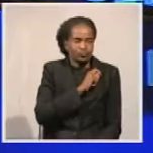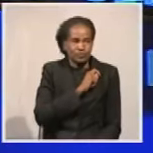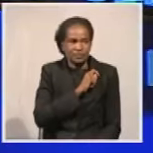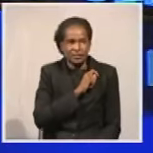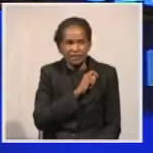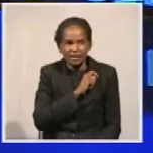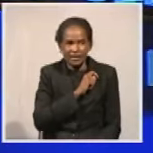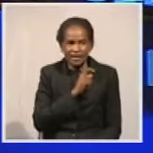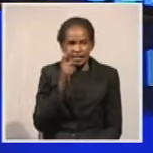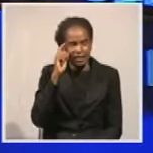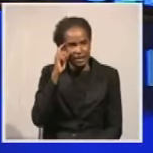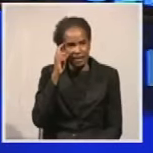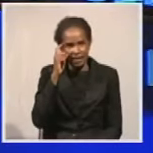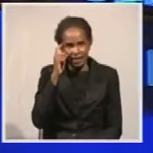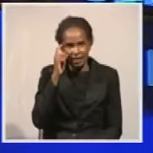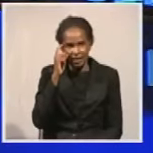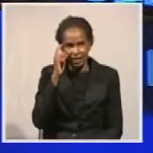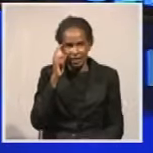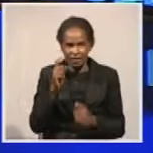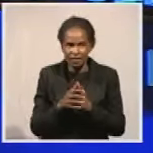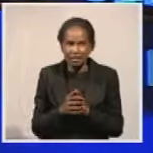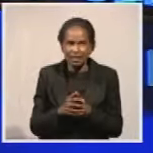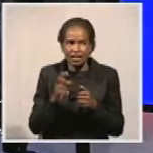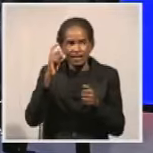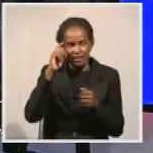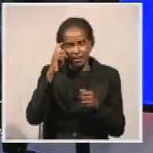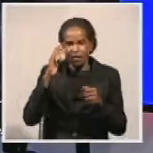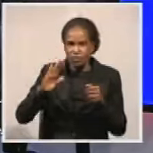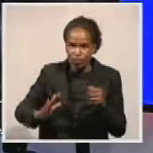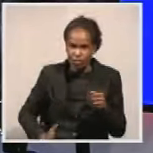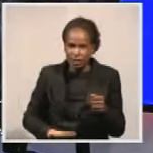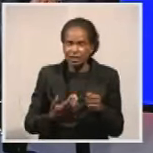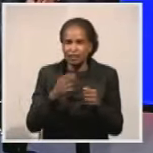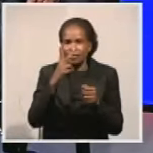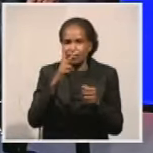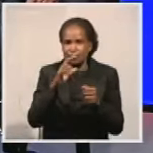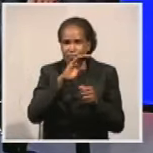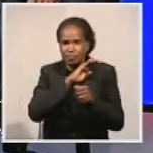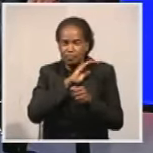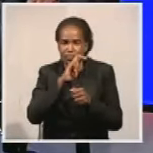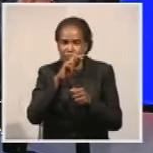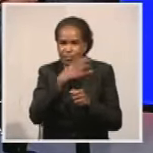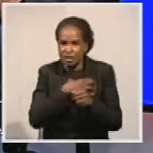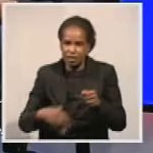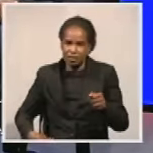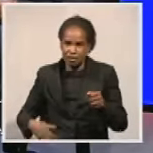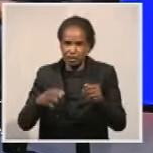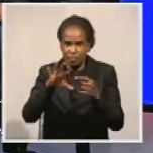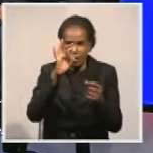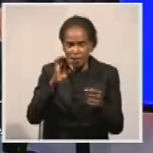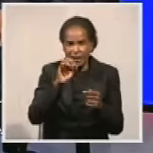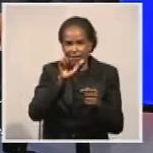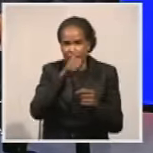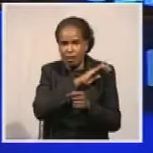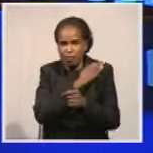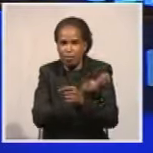titular kind of a president. A ceremonial. Ceremonial. President. And then the rest of the power sits with the prime minister. Exactly. But